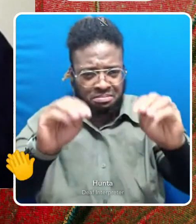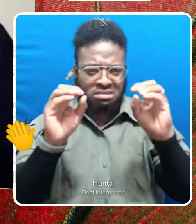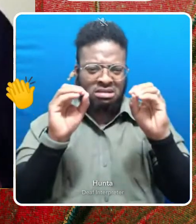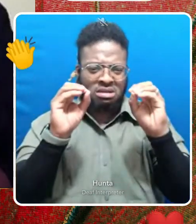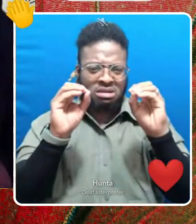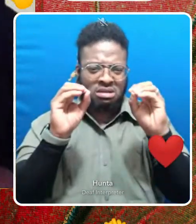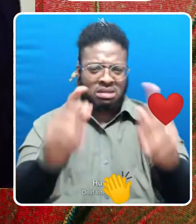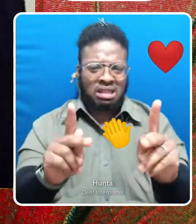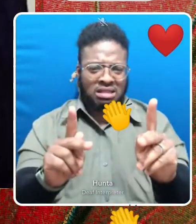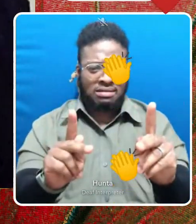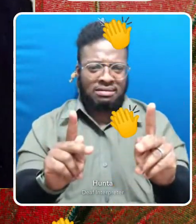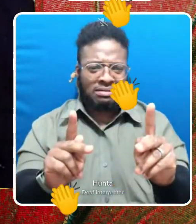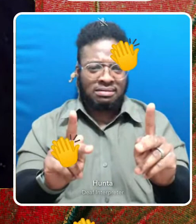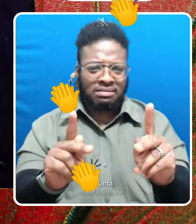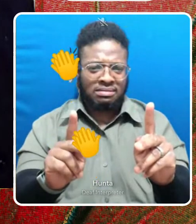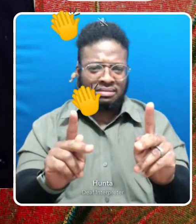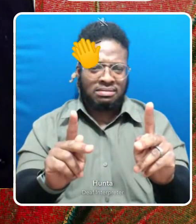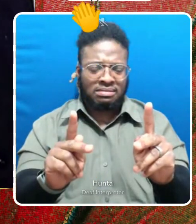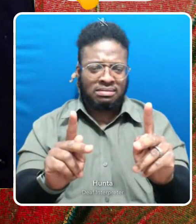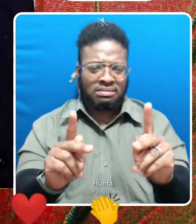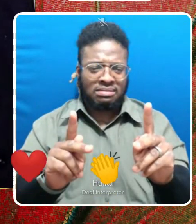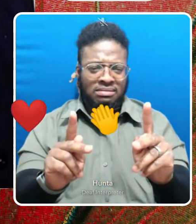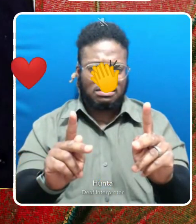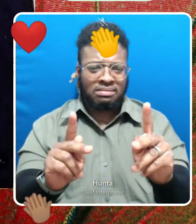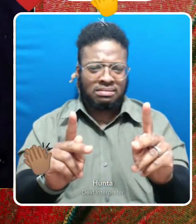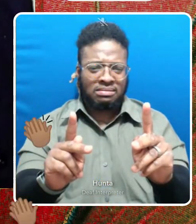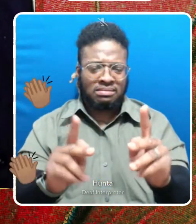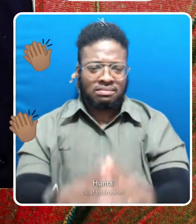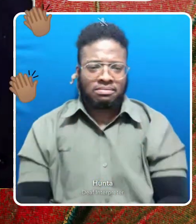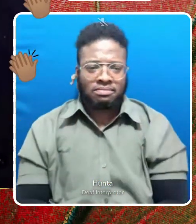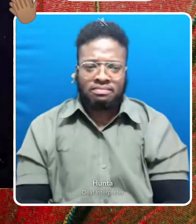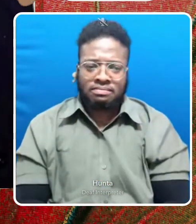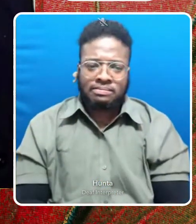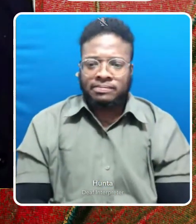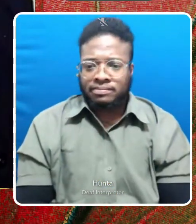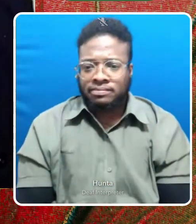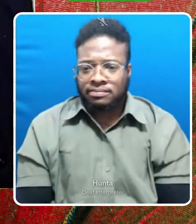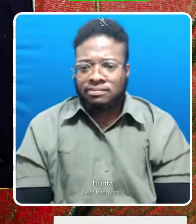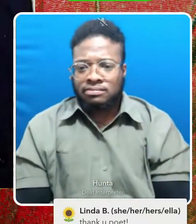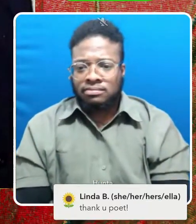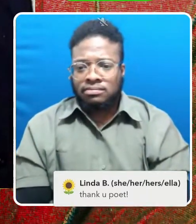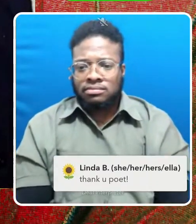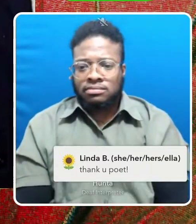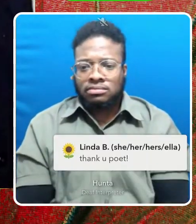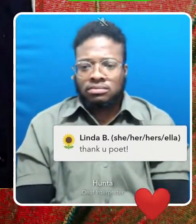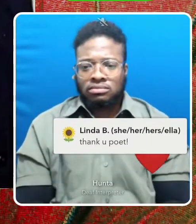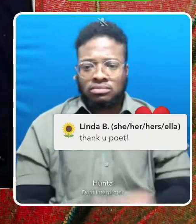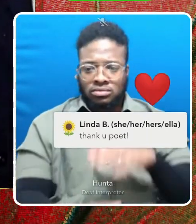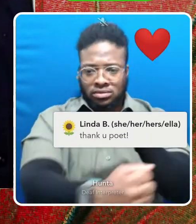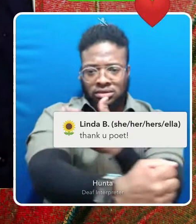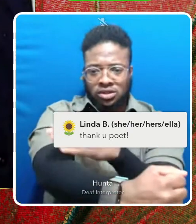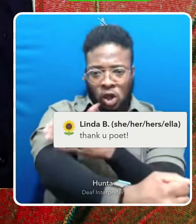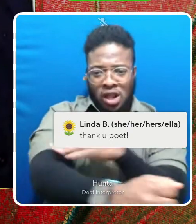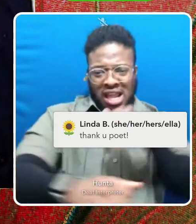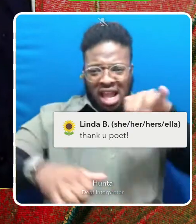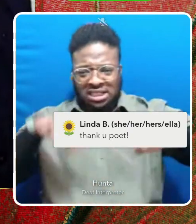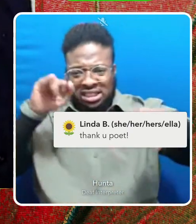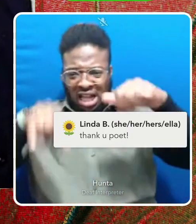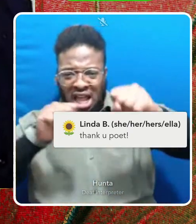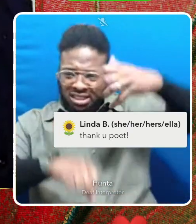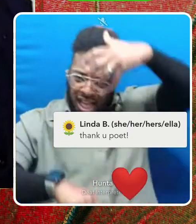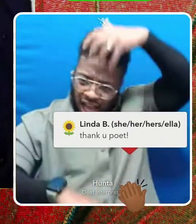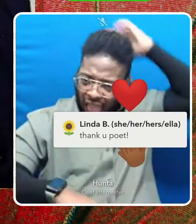Yes, yes, lioness, that's my sis. Yes, yes, lioness, that's my sis. Yes, yes,